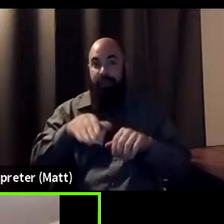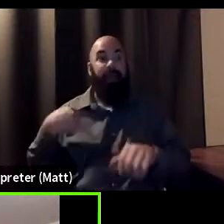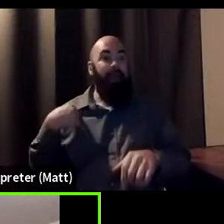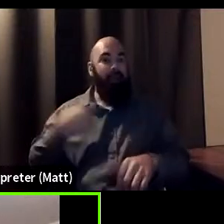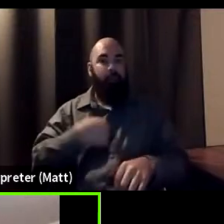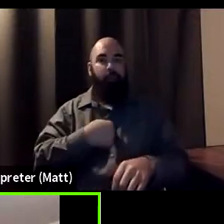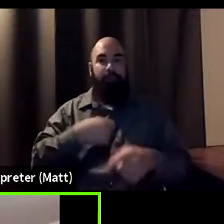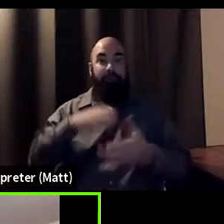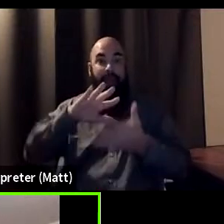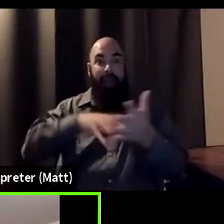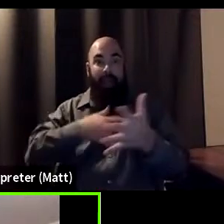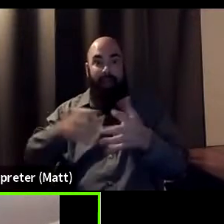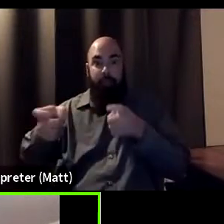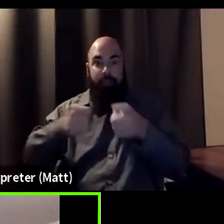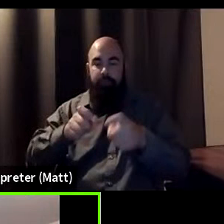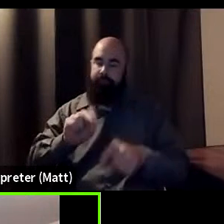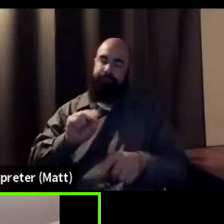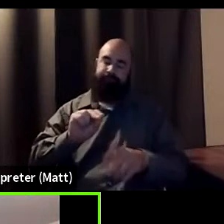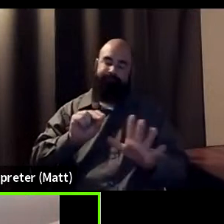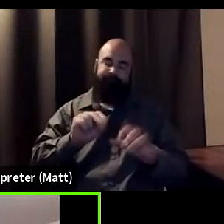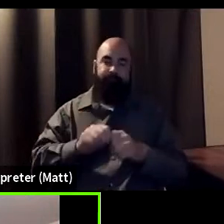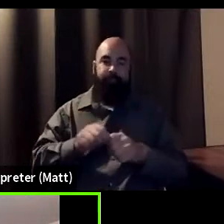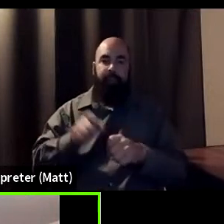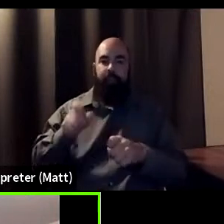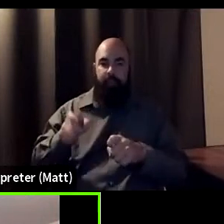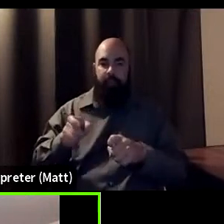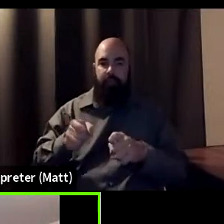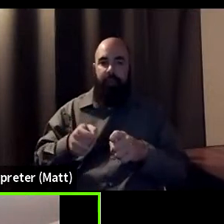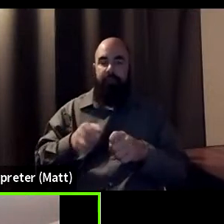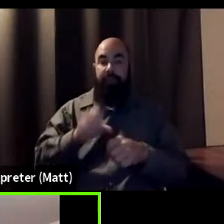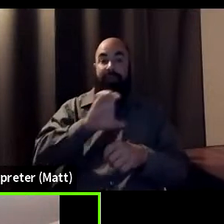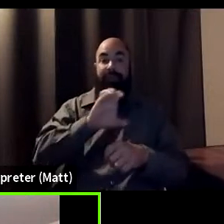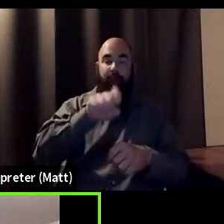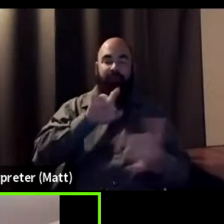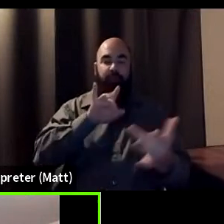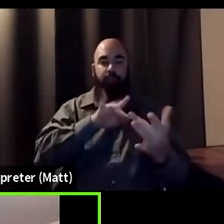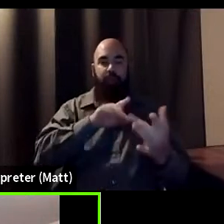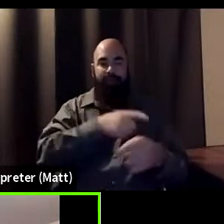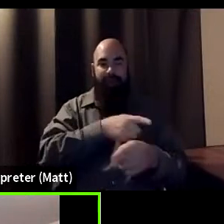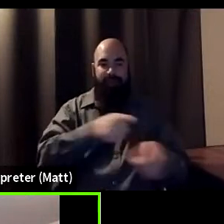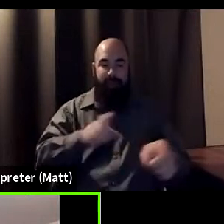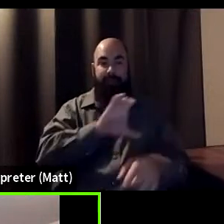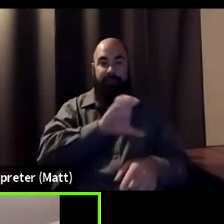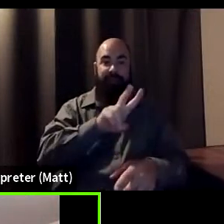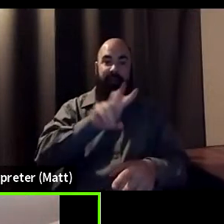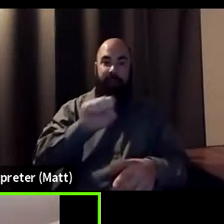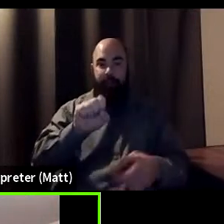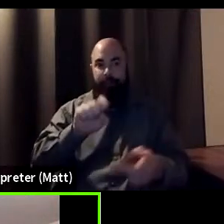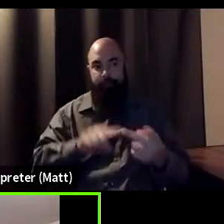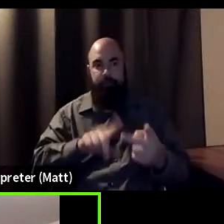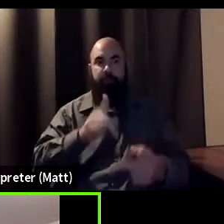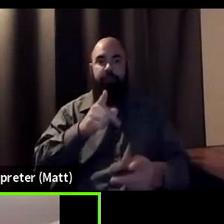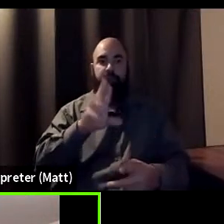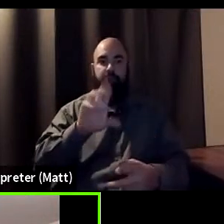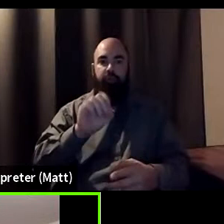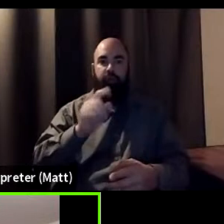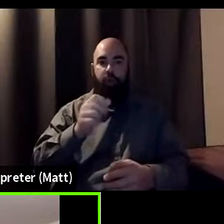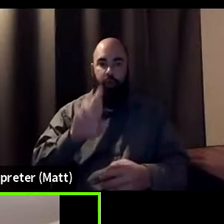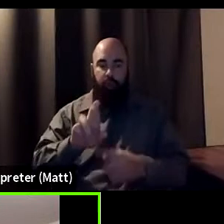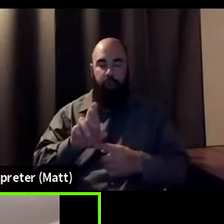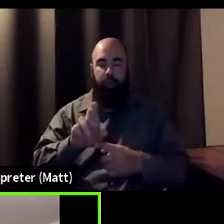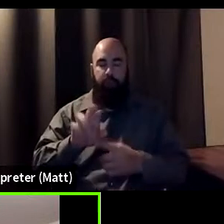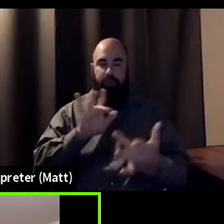schedule. So those are scheduled directly through CVS or Kroger. And then when we get the other ones, it would be scheduled directly through